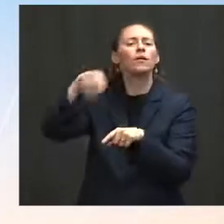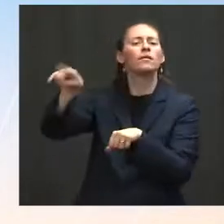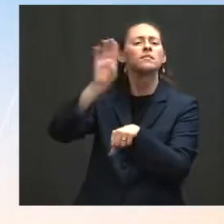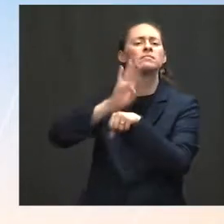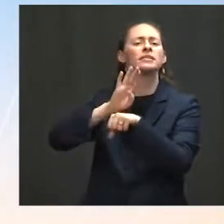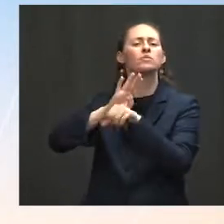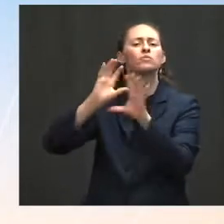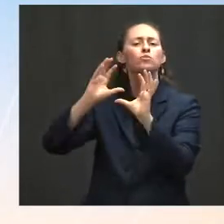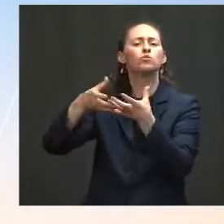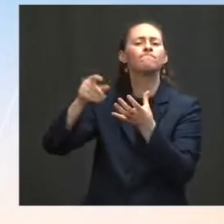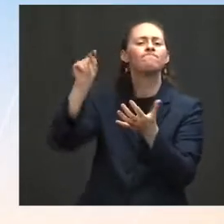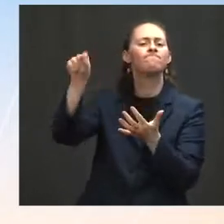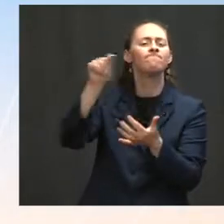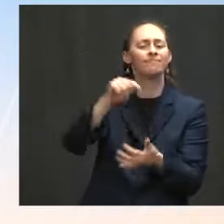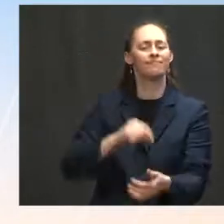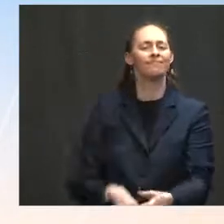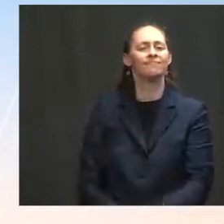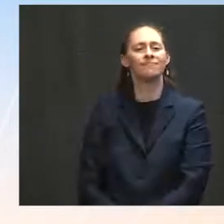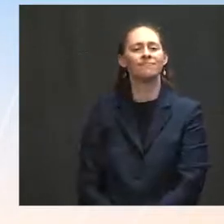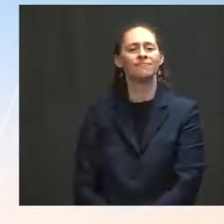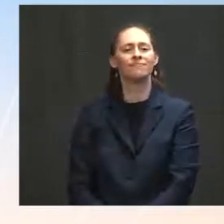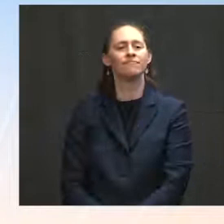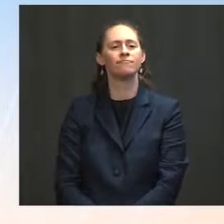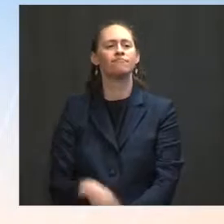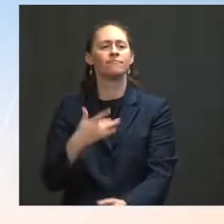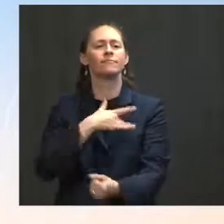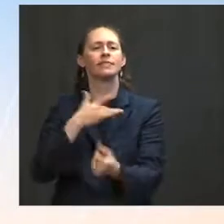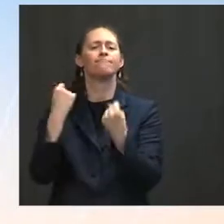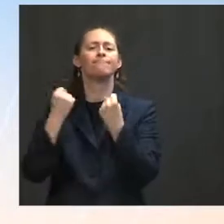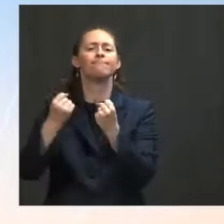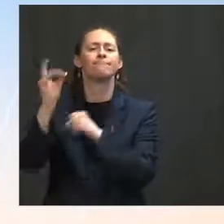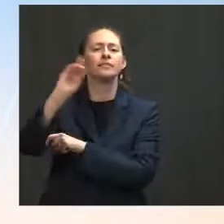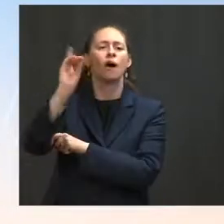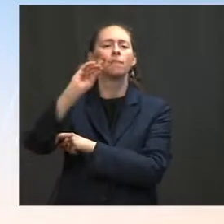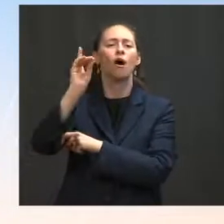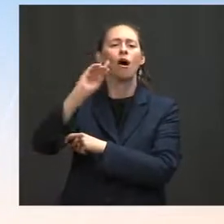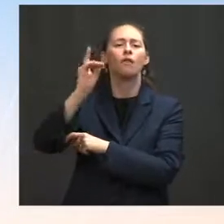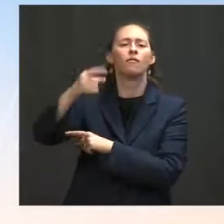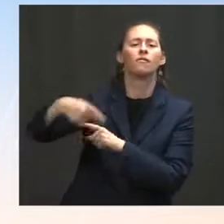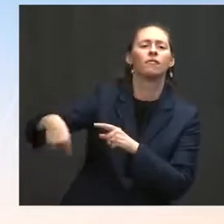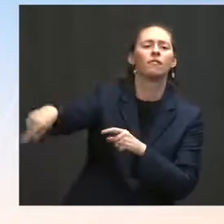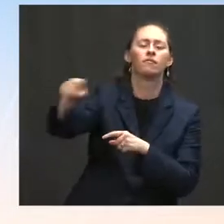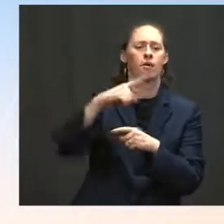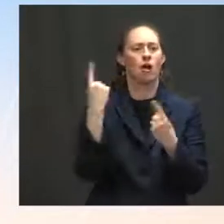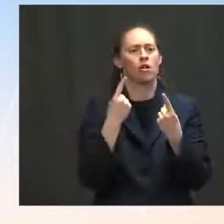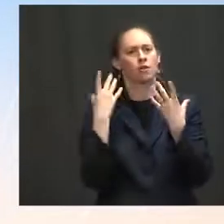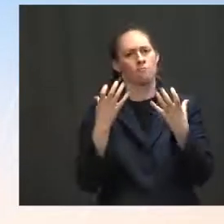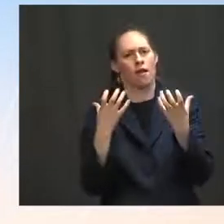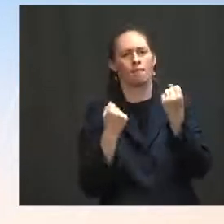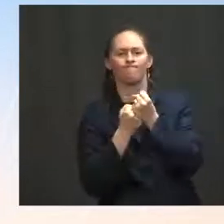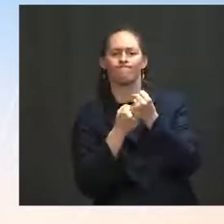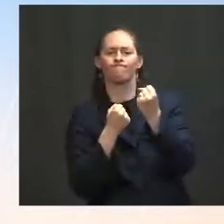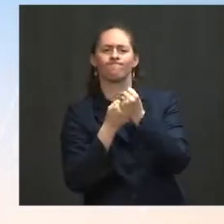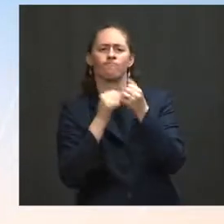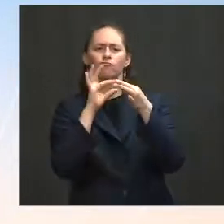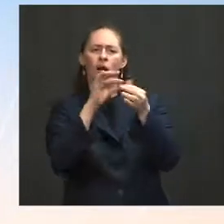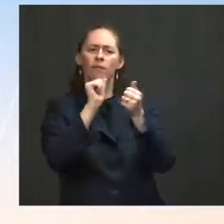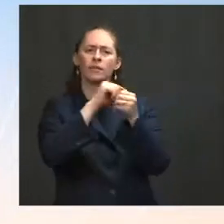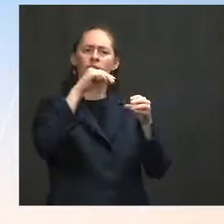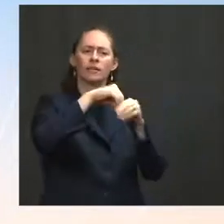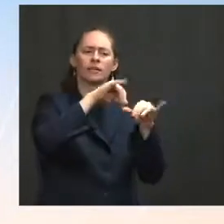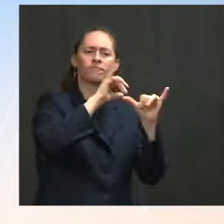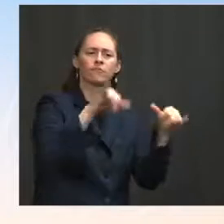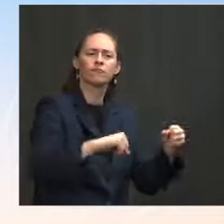allies of Democrats have been, especially around the infrastructure deal, groups like the Chamber of Commerce, expressing concern